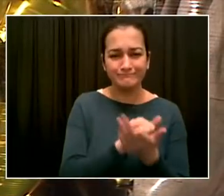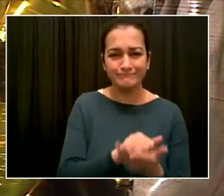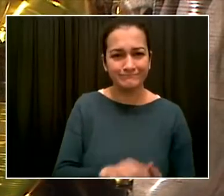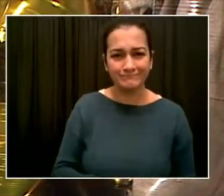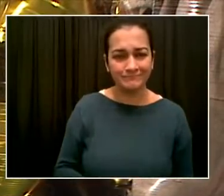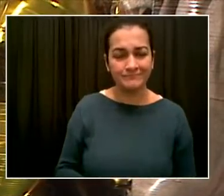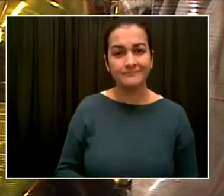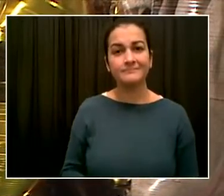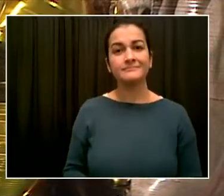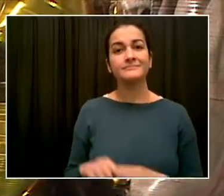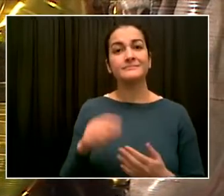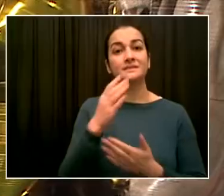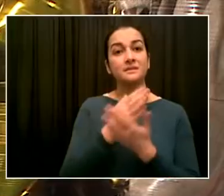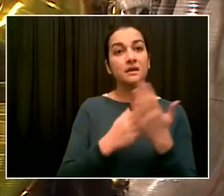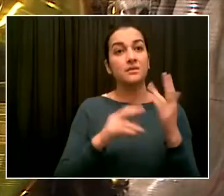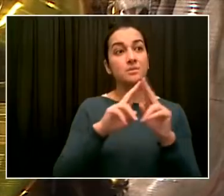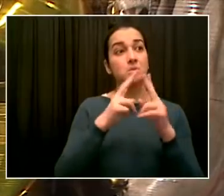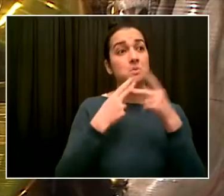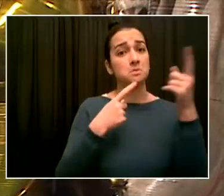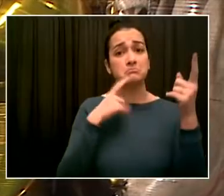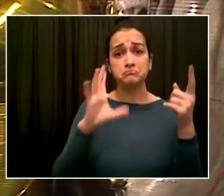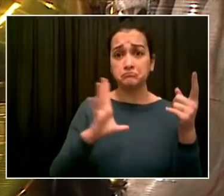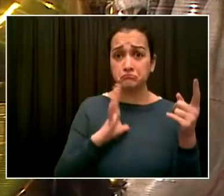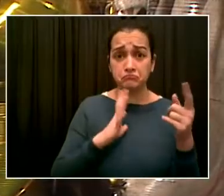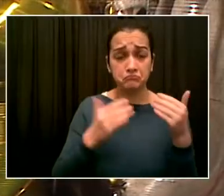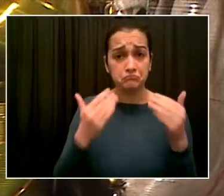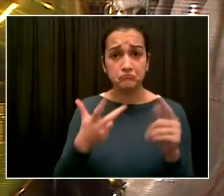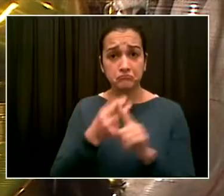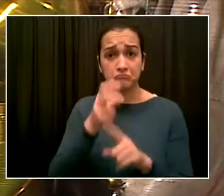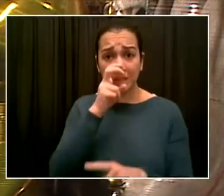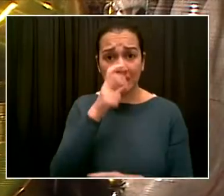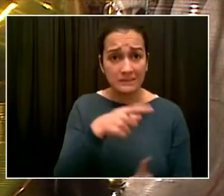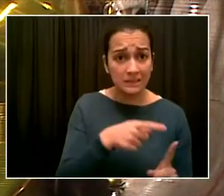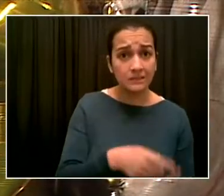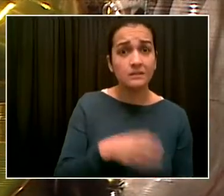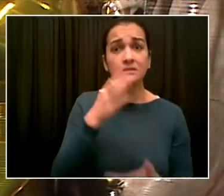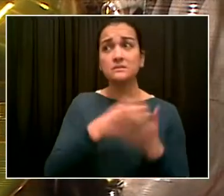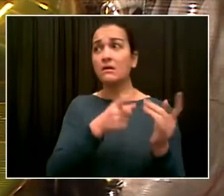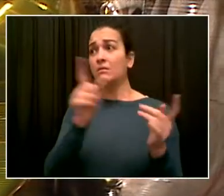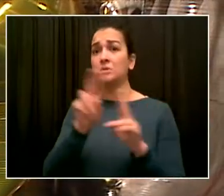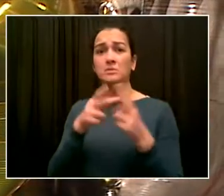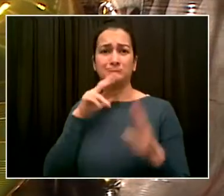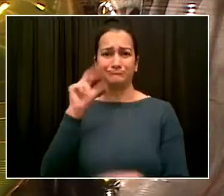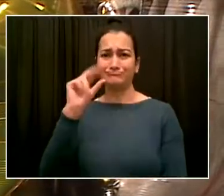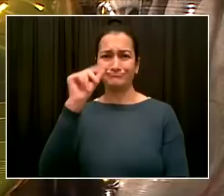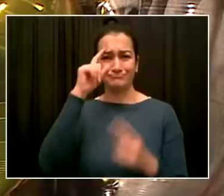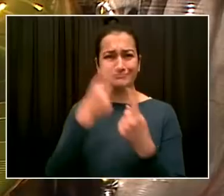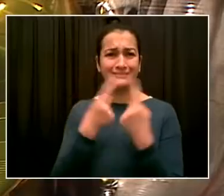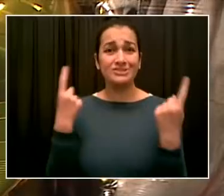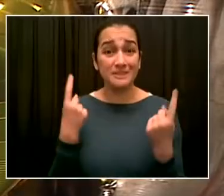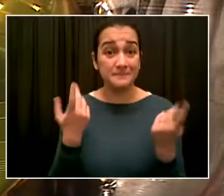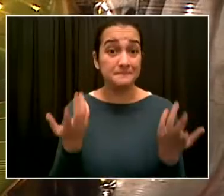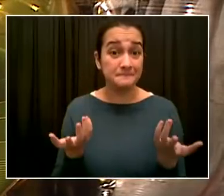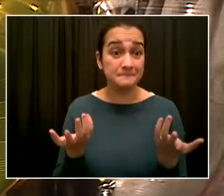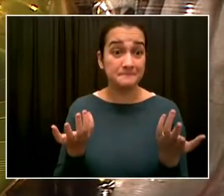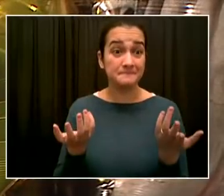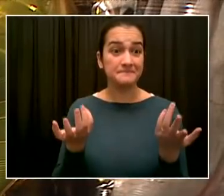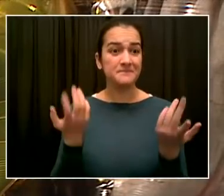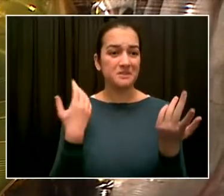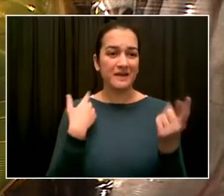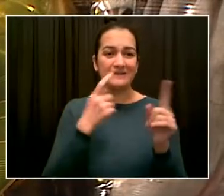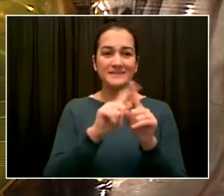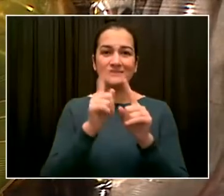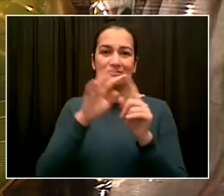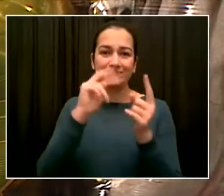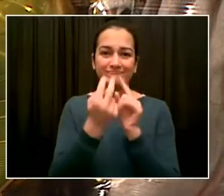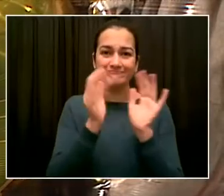vaccinated. This is the real dynamic we faced. There was not a pathway to the kind of